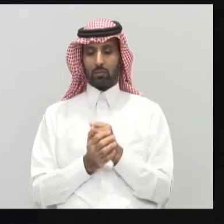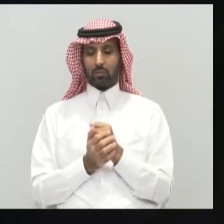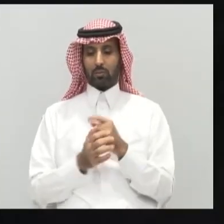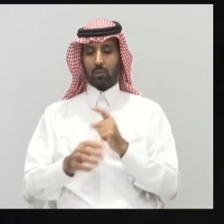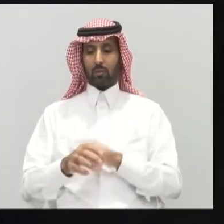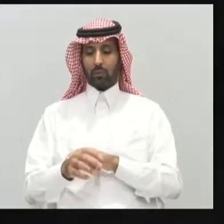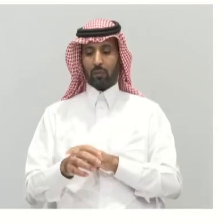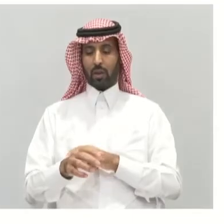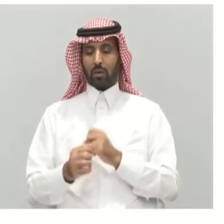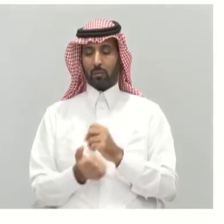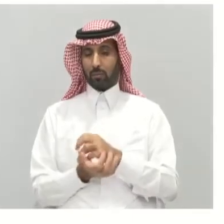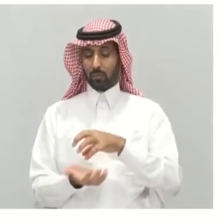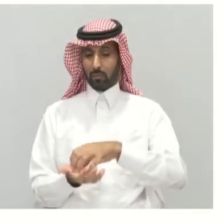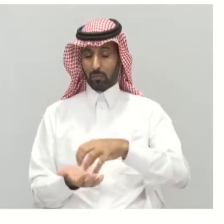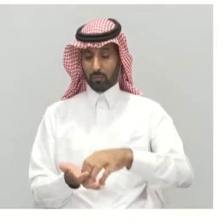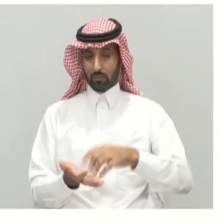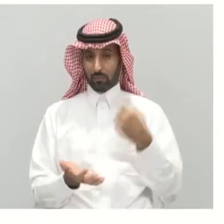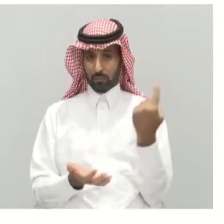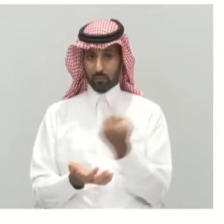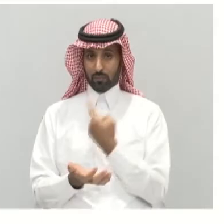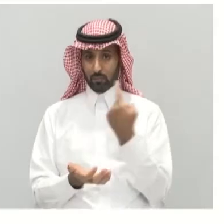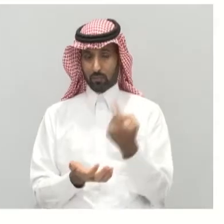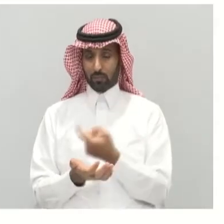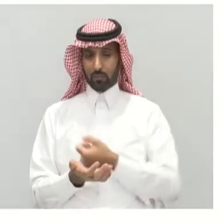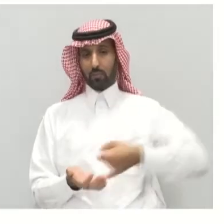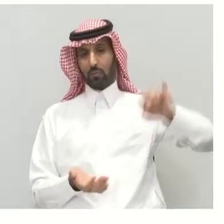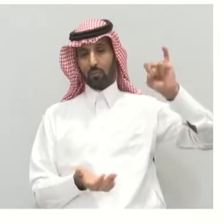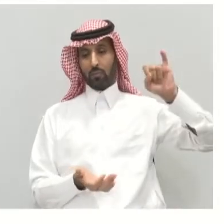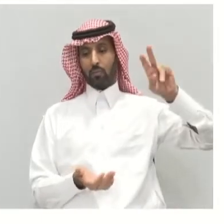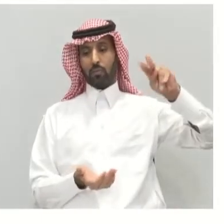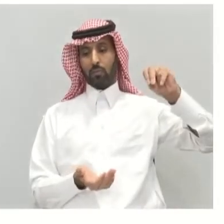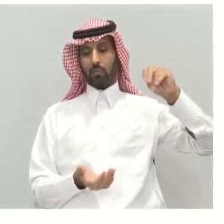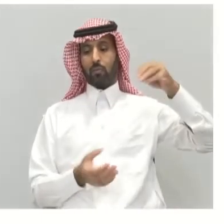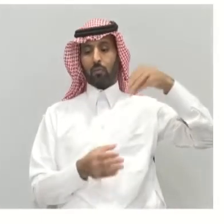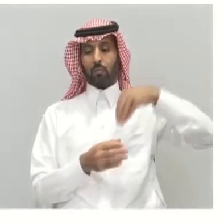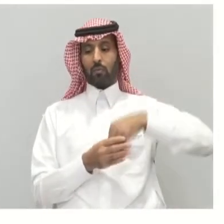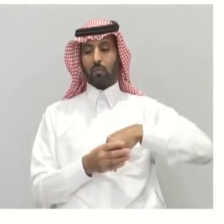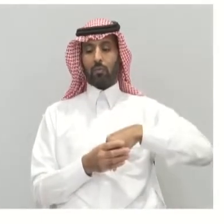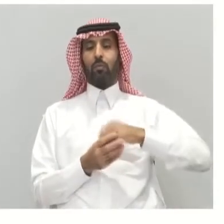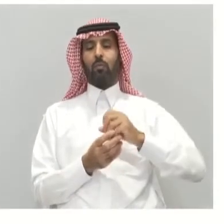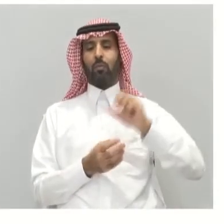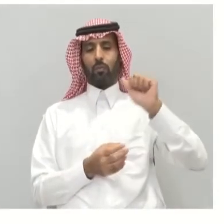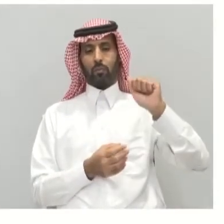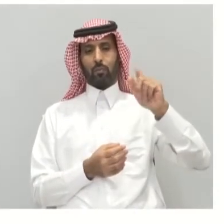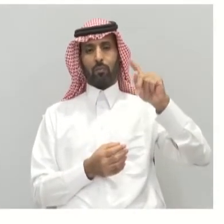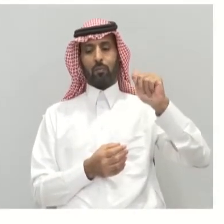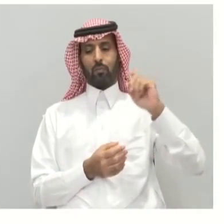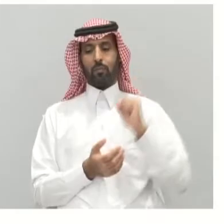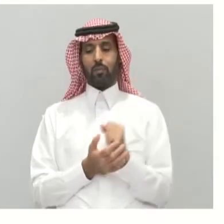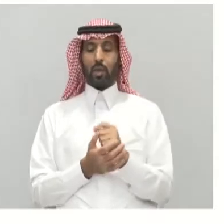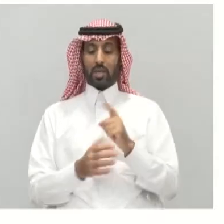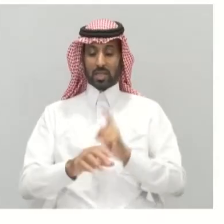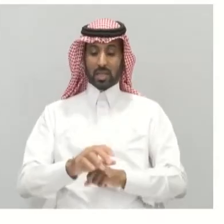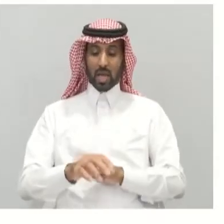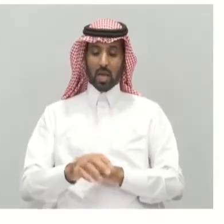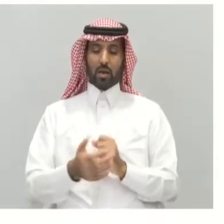of place, on, in and at, okay? We have how many?